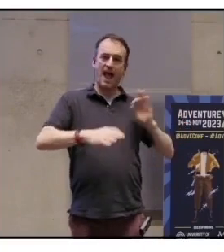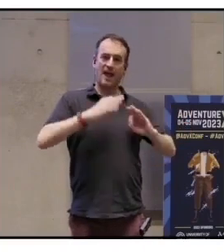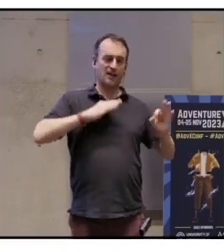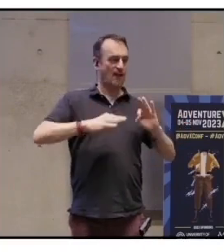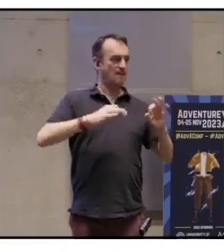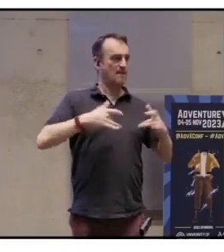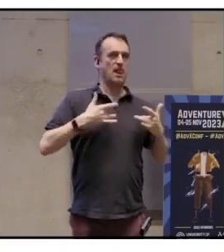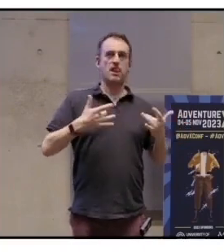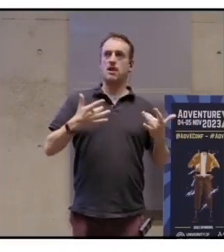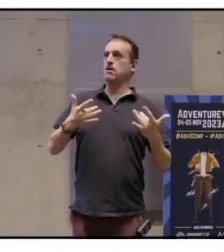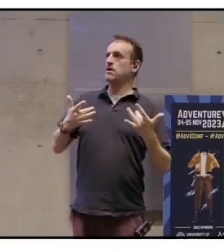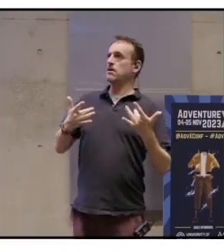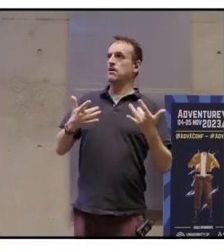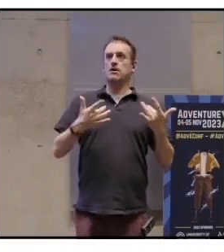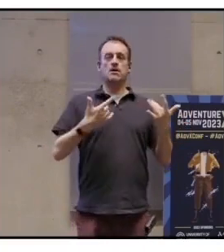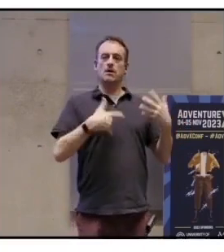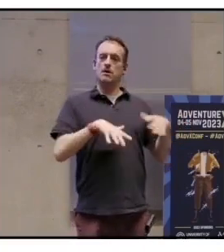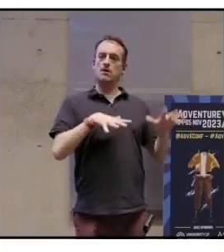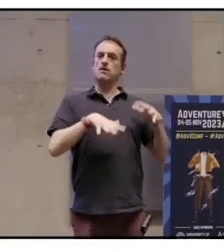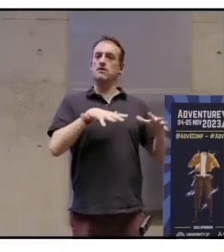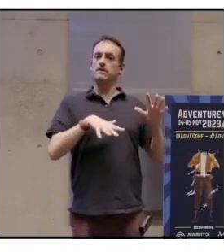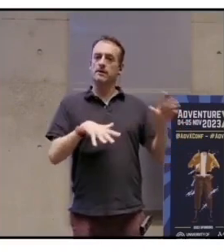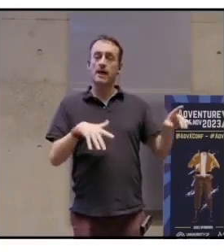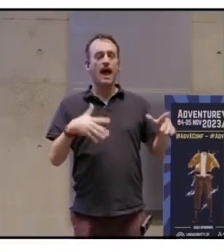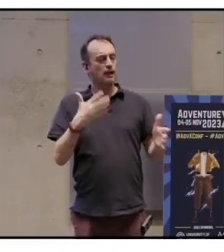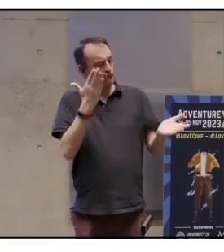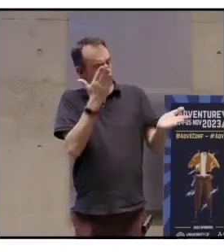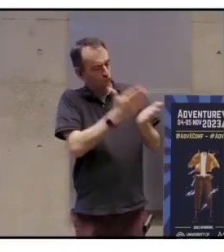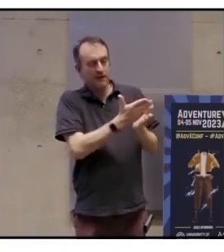session. And trust them, collaborate with them.